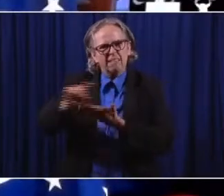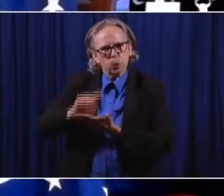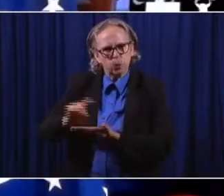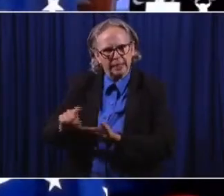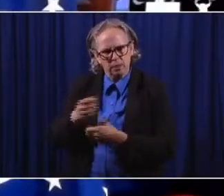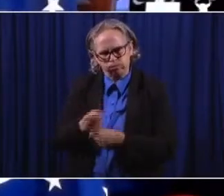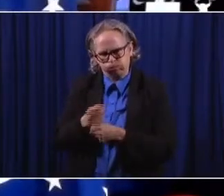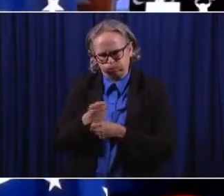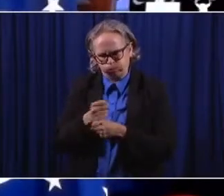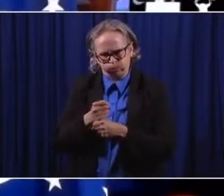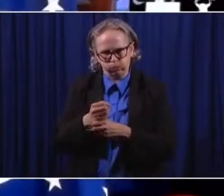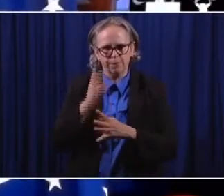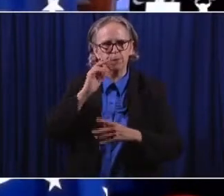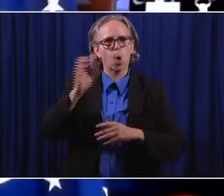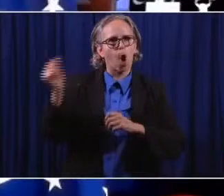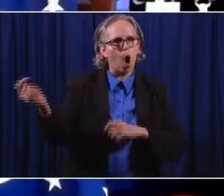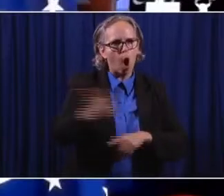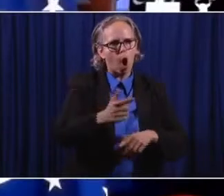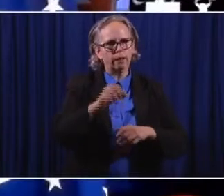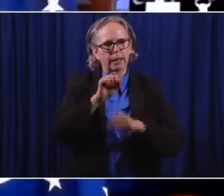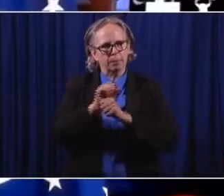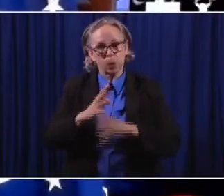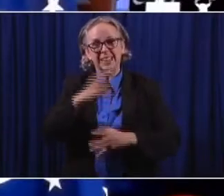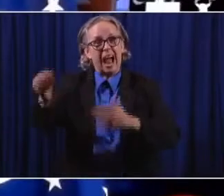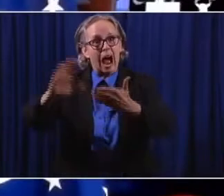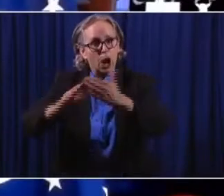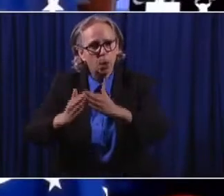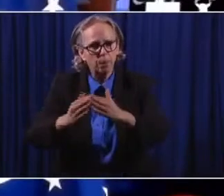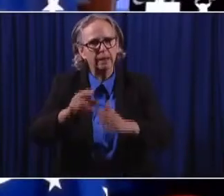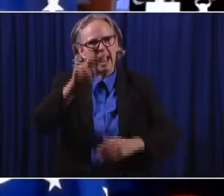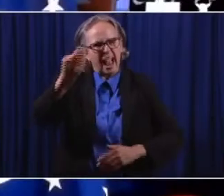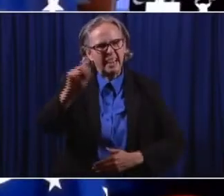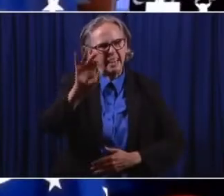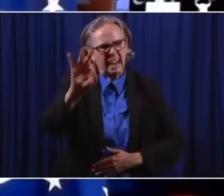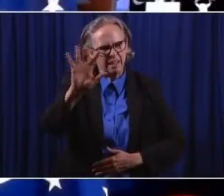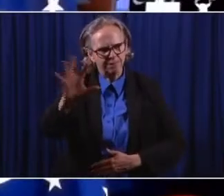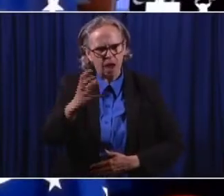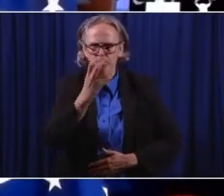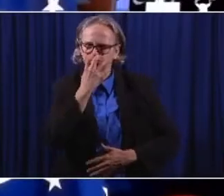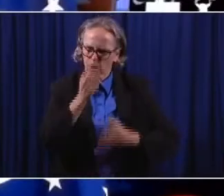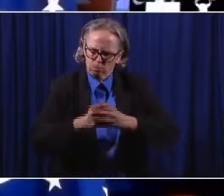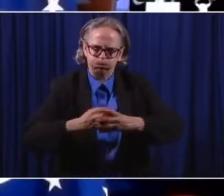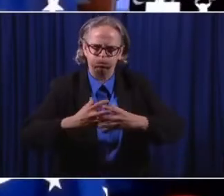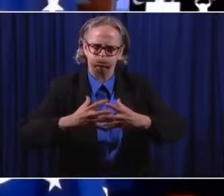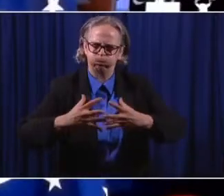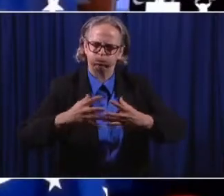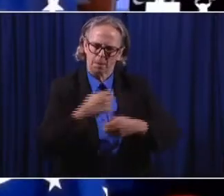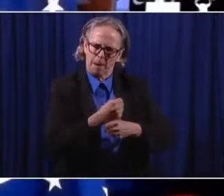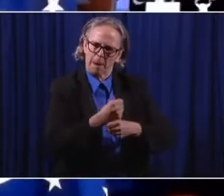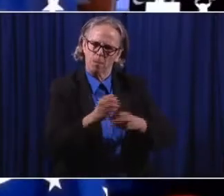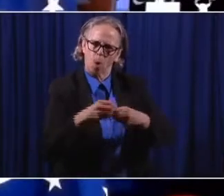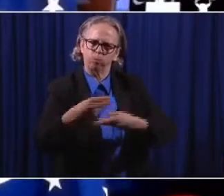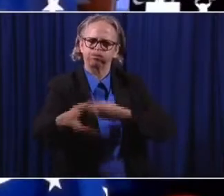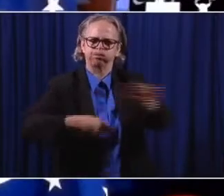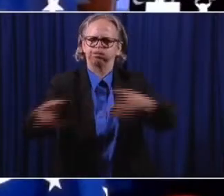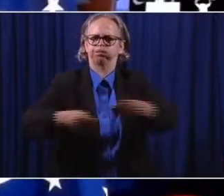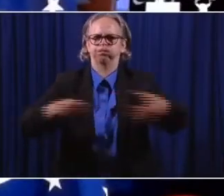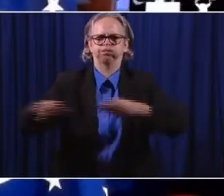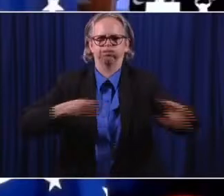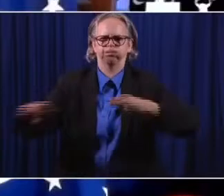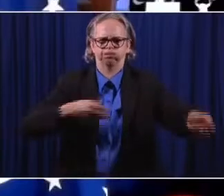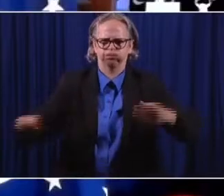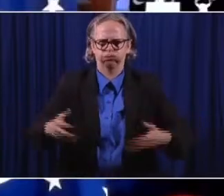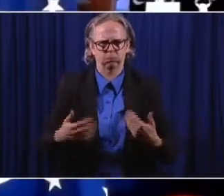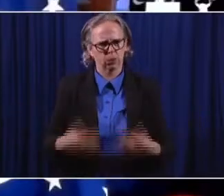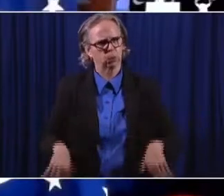communities, and is growing. They're growing in the number of masks that they're producing every week so that they